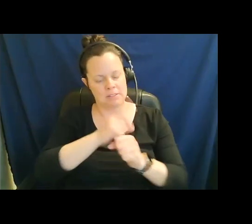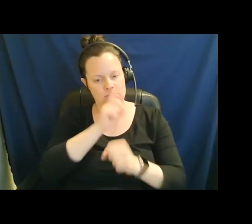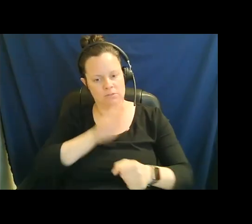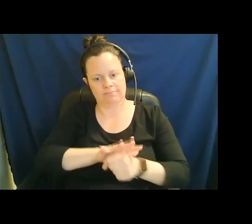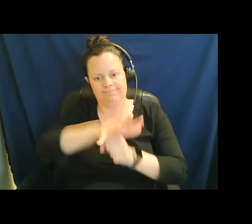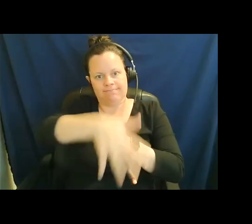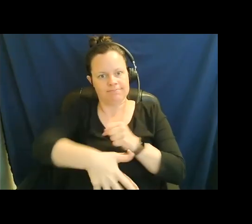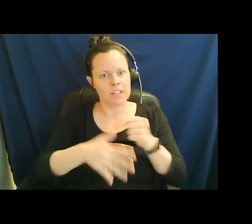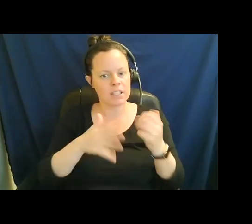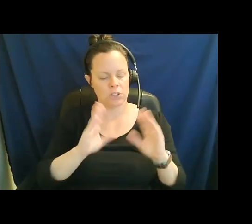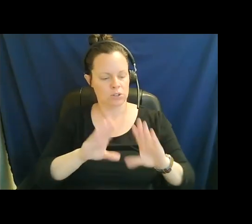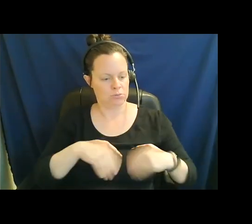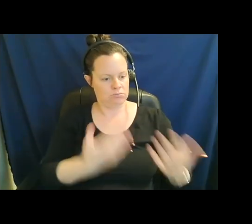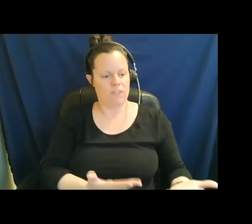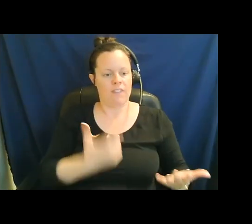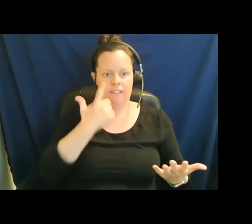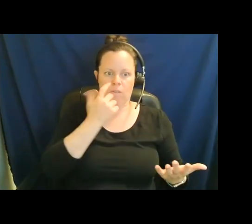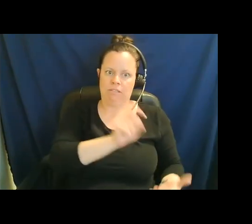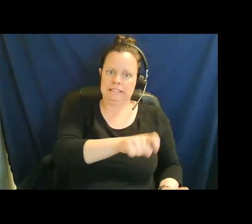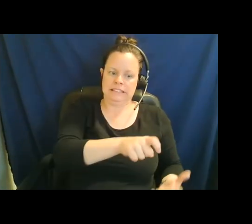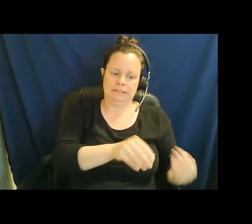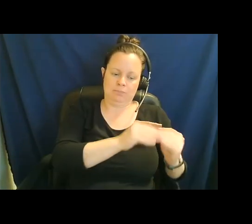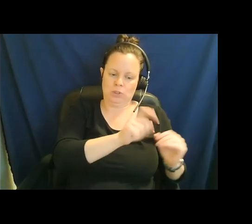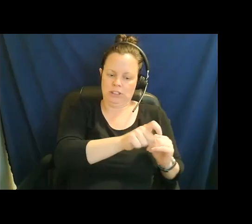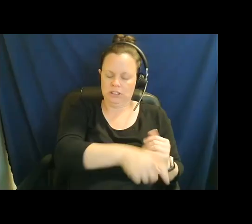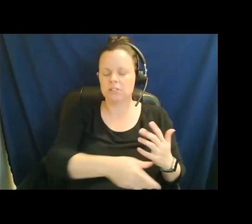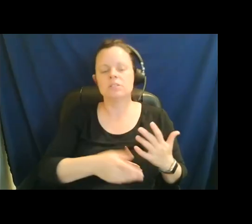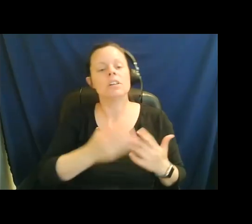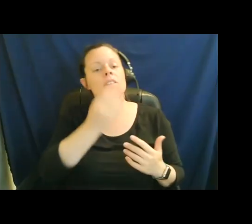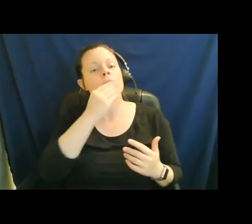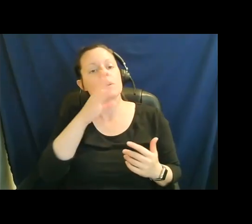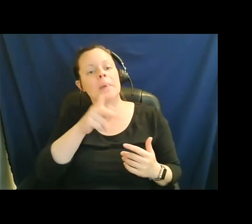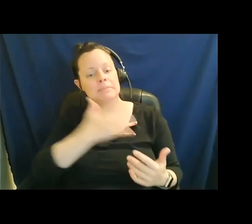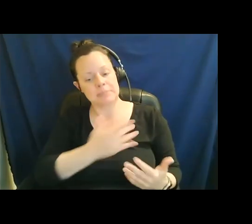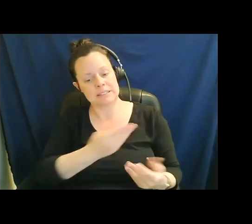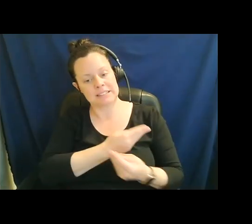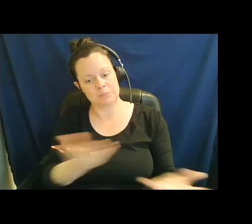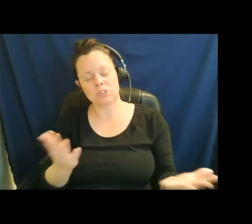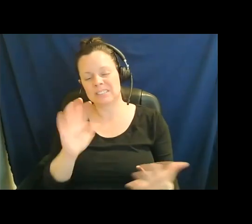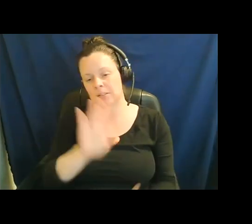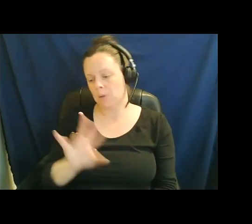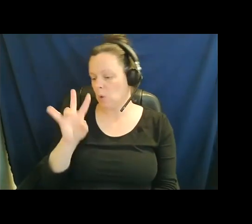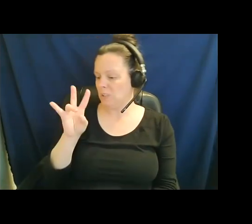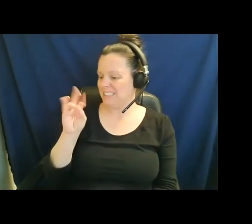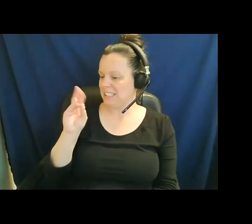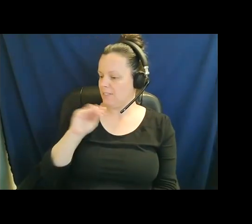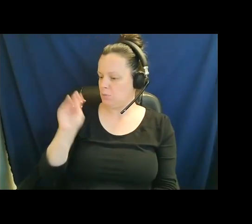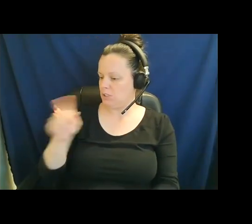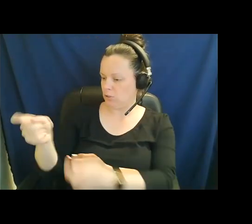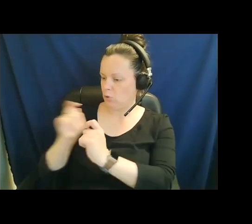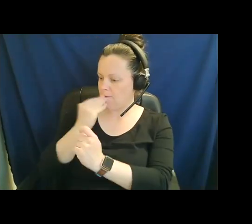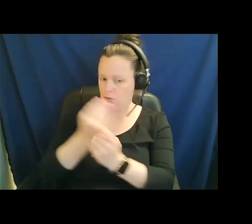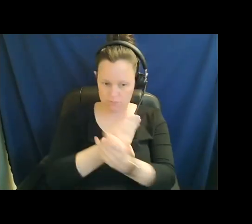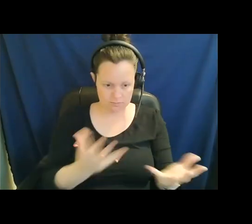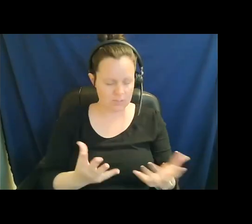meet this increased demand. The food bank normally distributes about 70% donated food, 20%